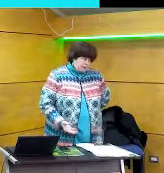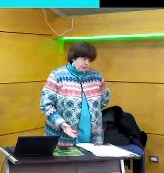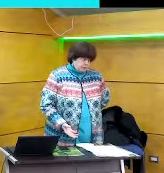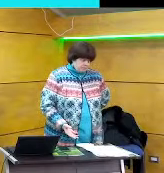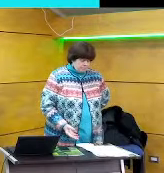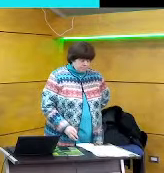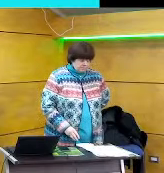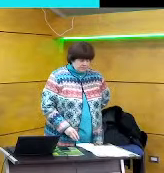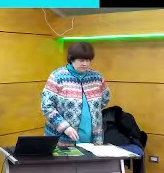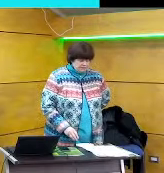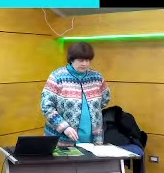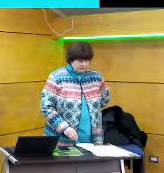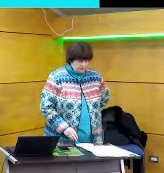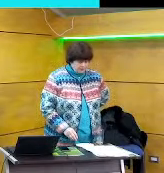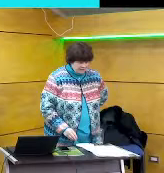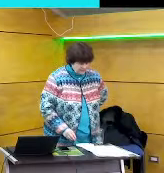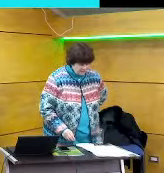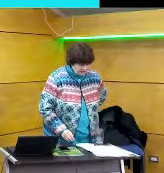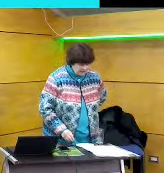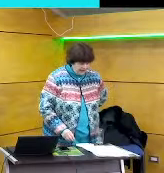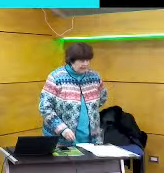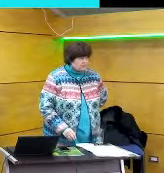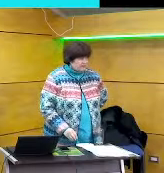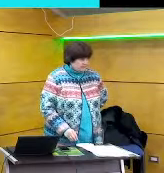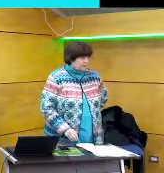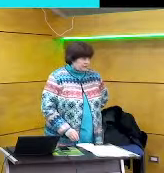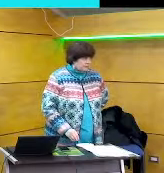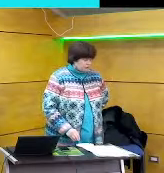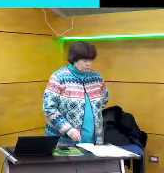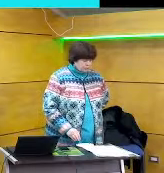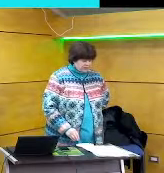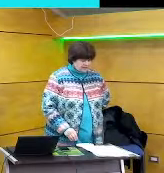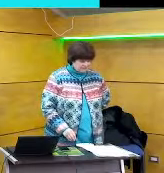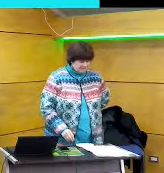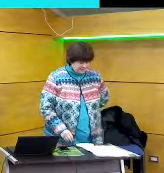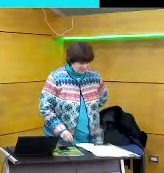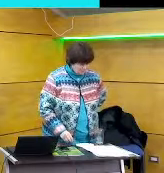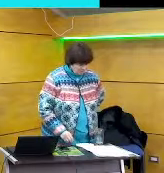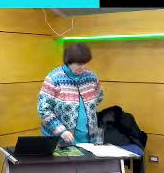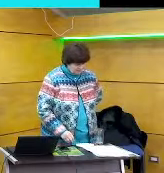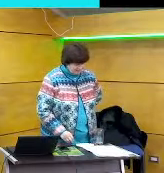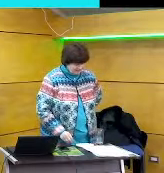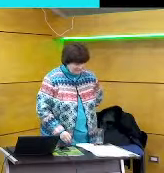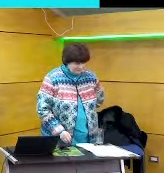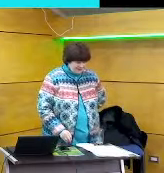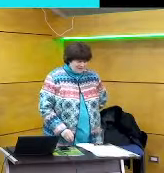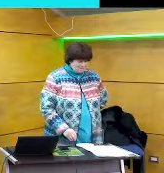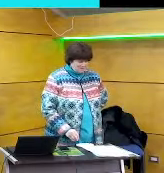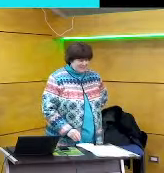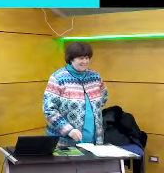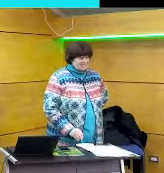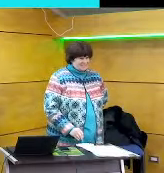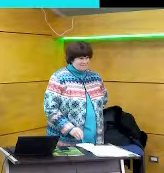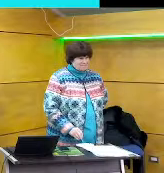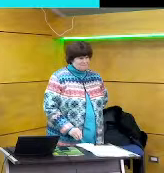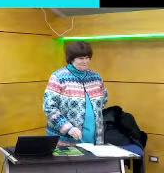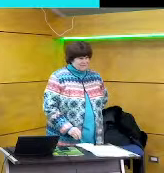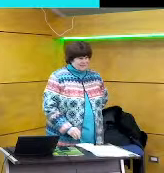by popular belief, the spelling bee doesn't actually have anything to do with the insect, the bumblebee,